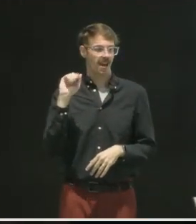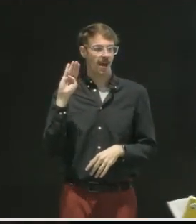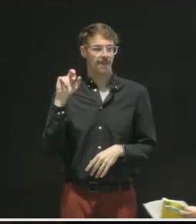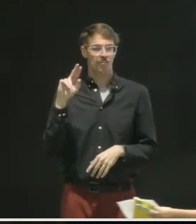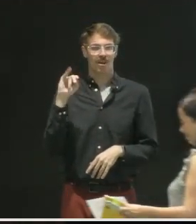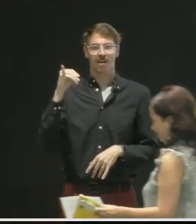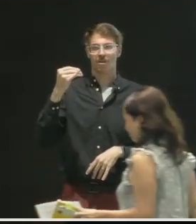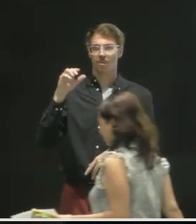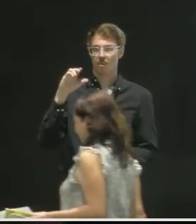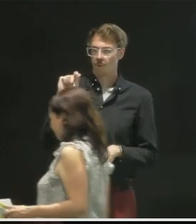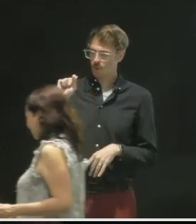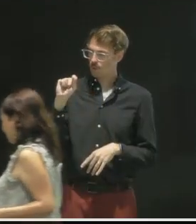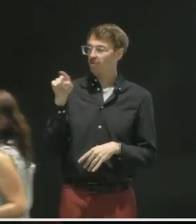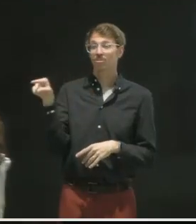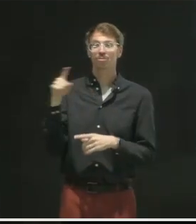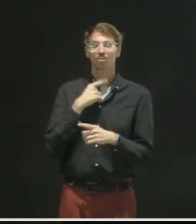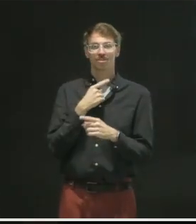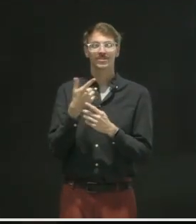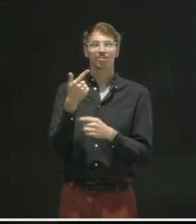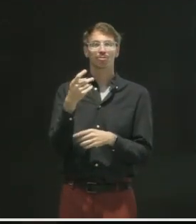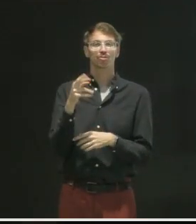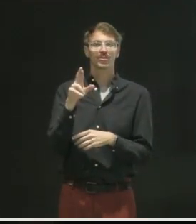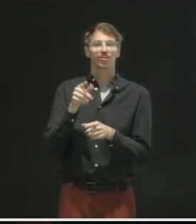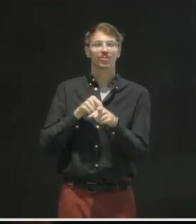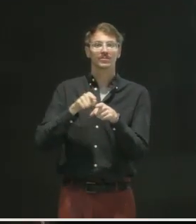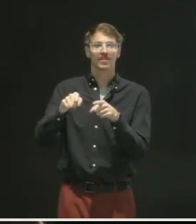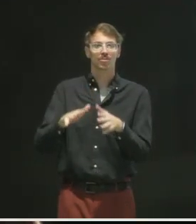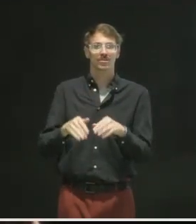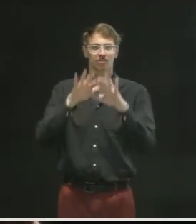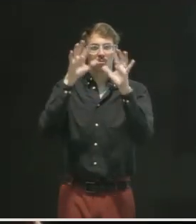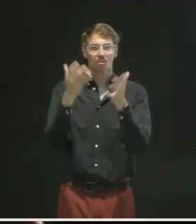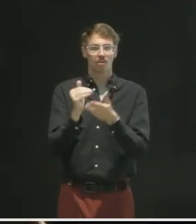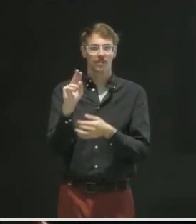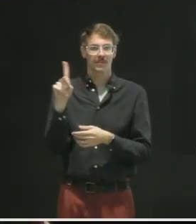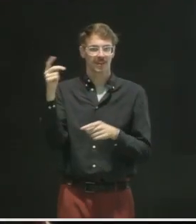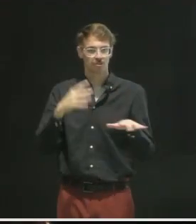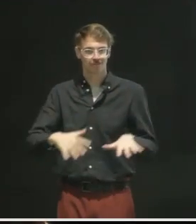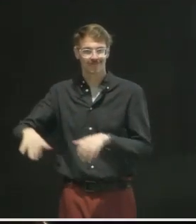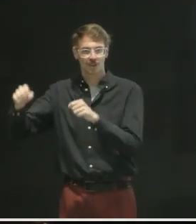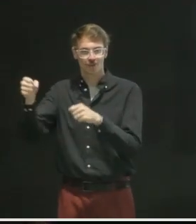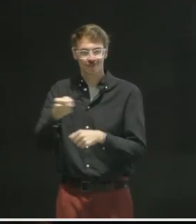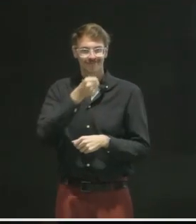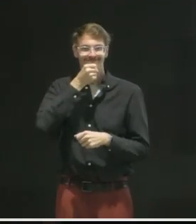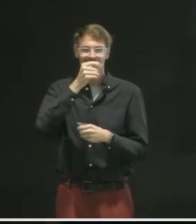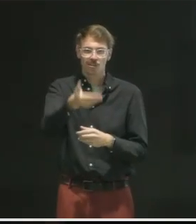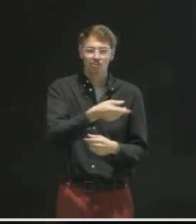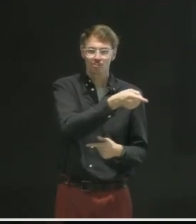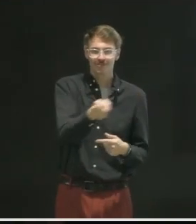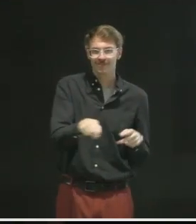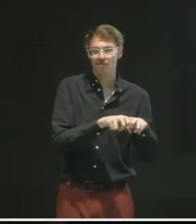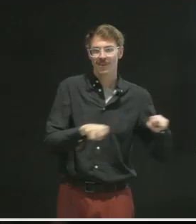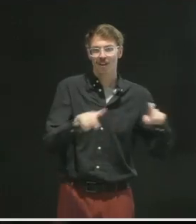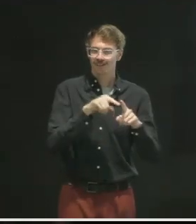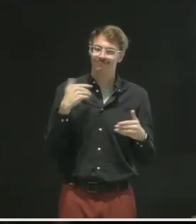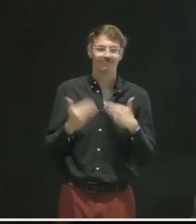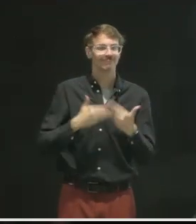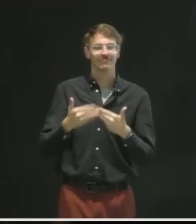senior gender specialist at the World Bank, to take over, introduce the panel, and get things moving. Thank you.